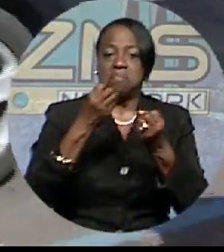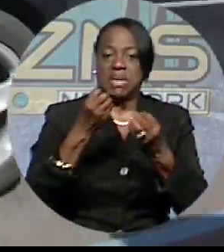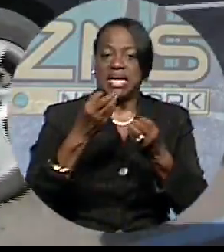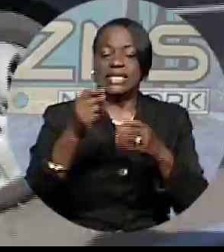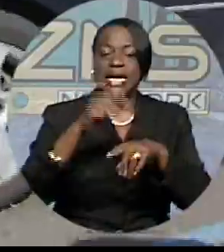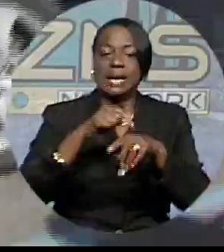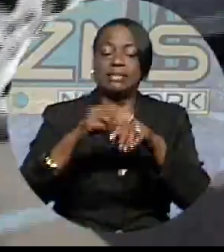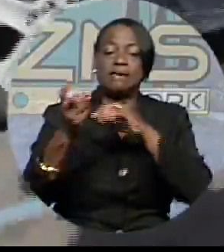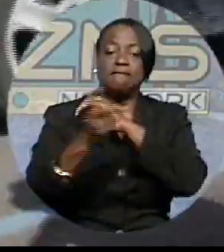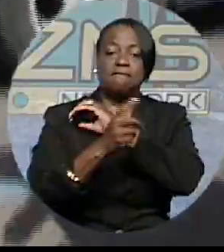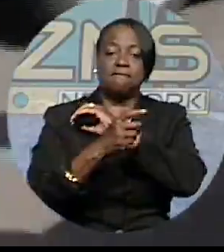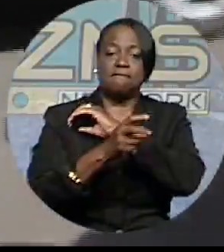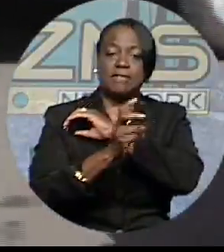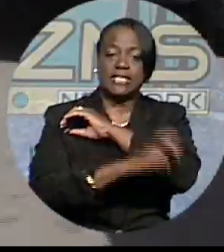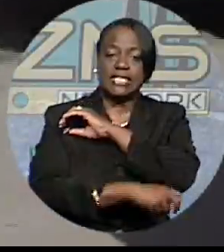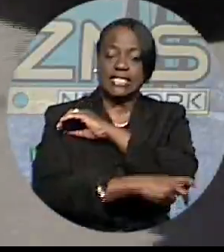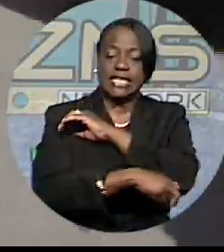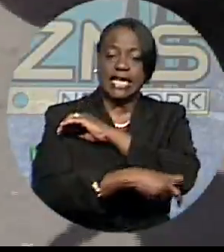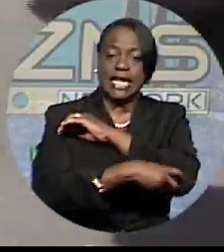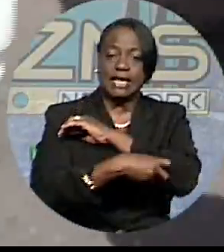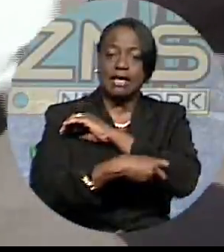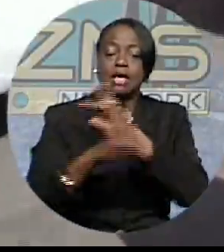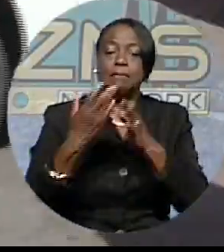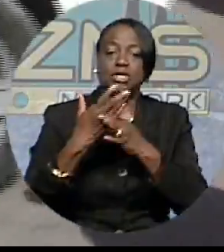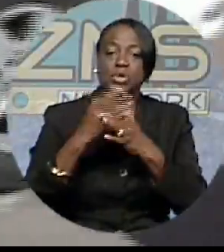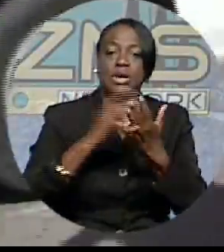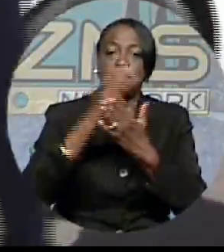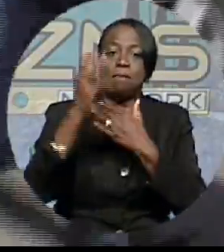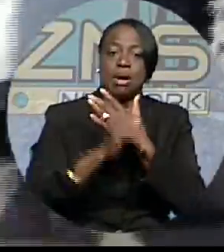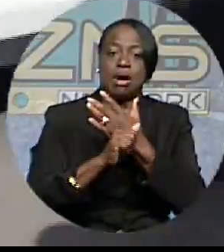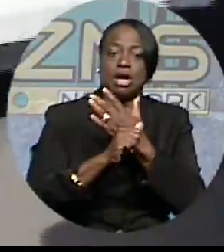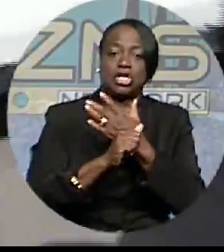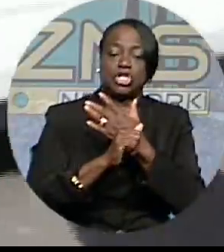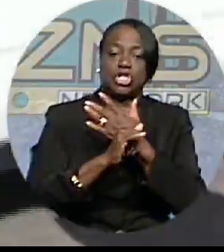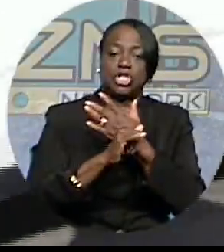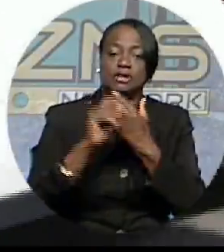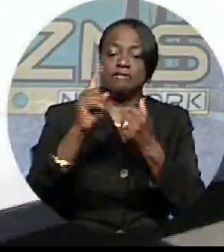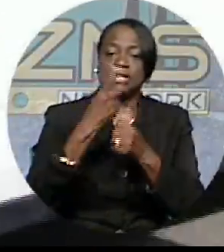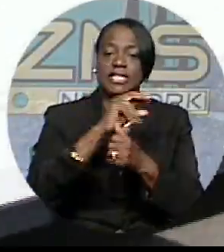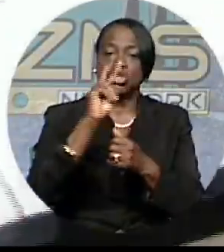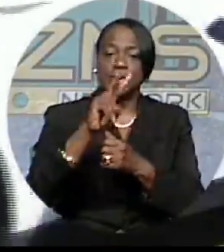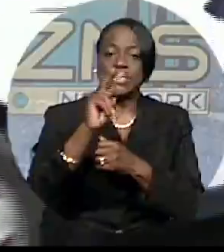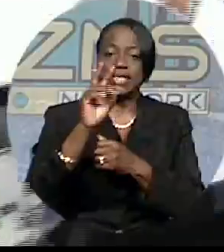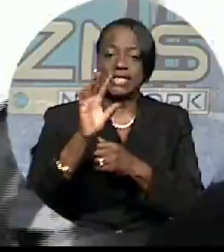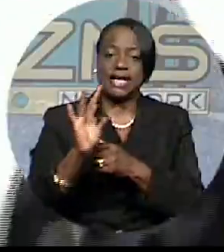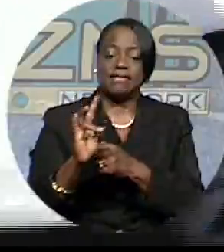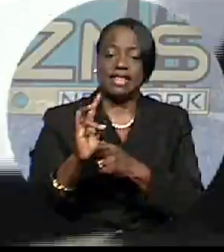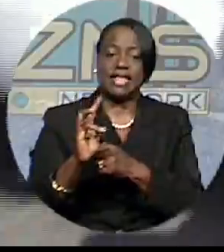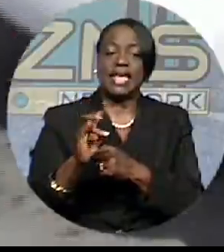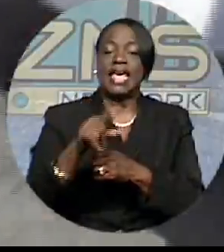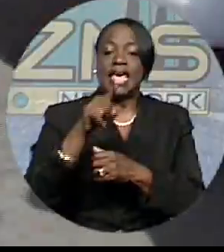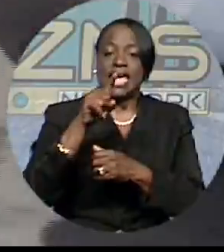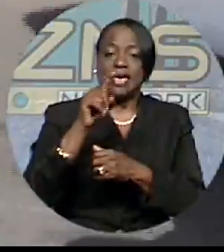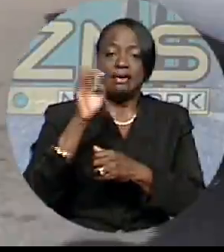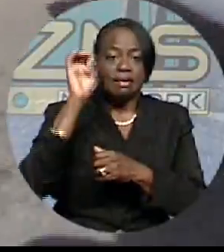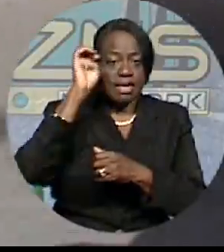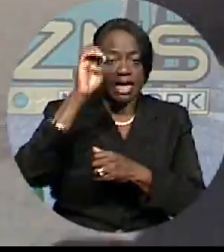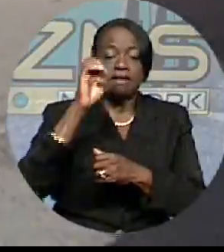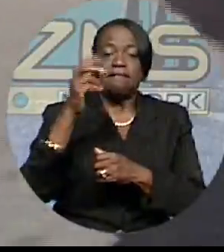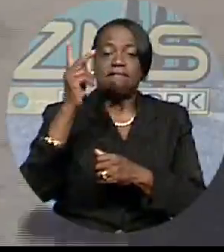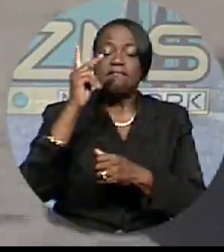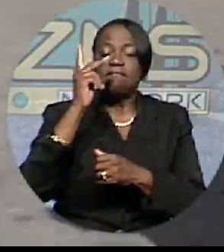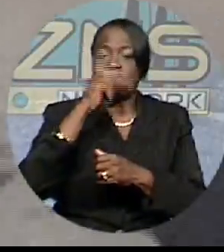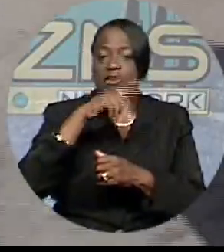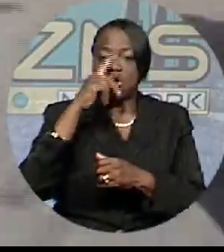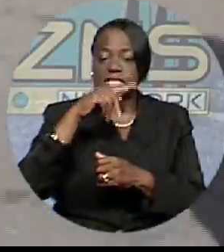that between March 21st and October 27th, 2014, Wilson conspired with others to commit fraud by false